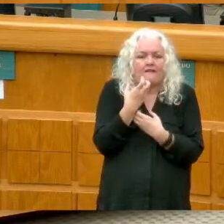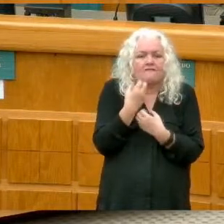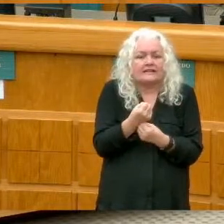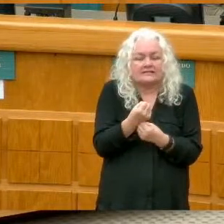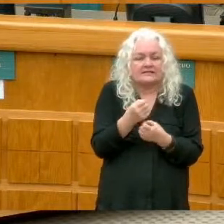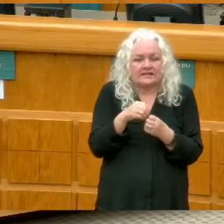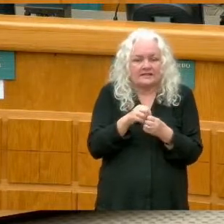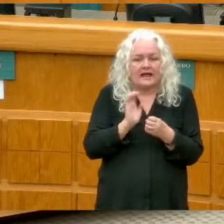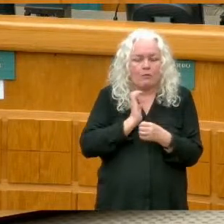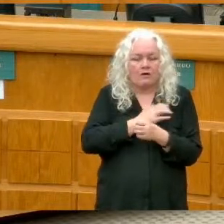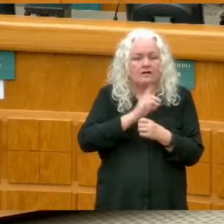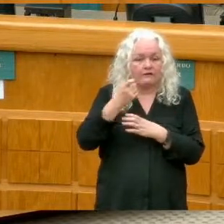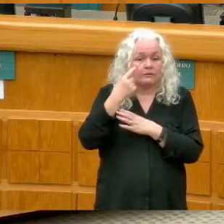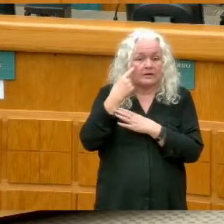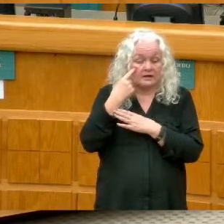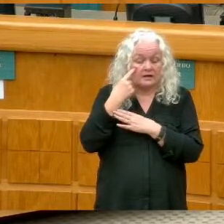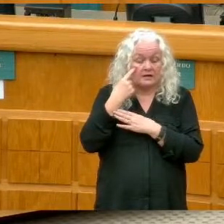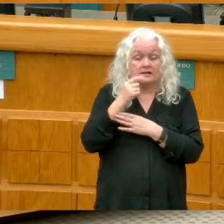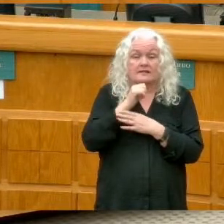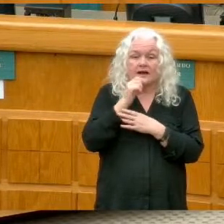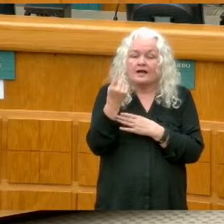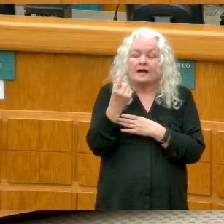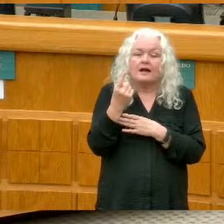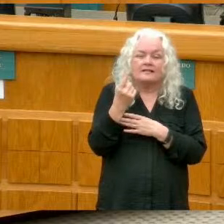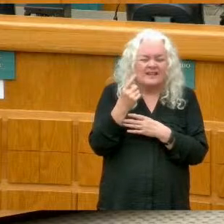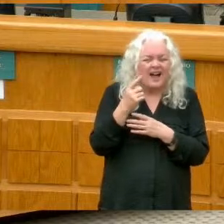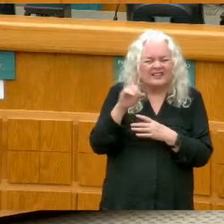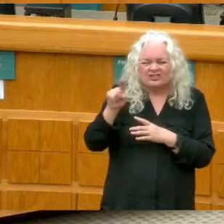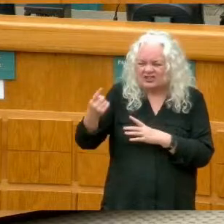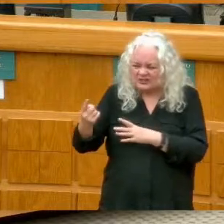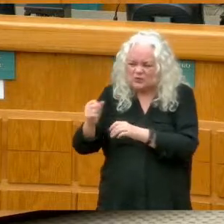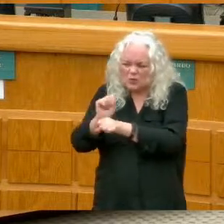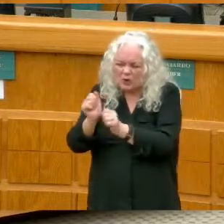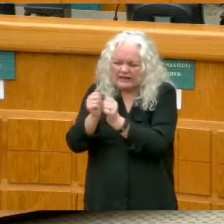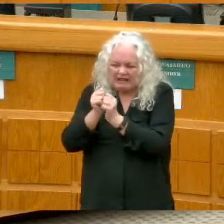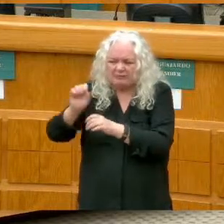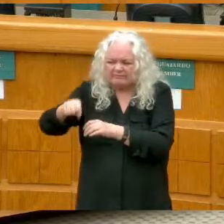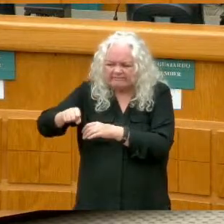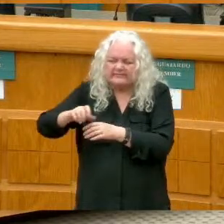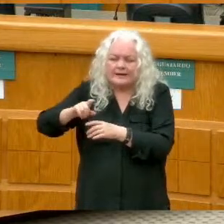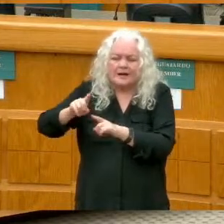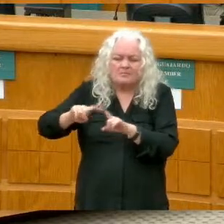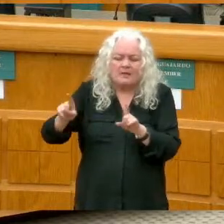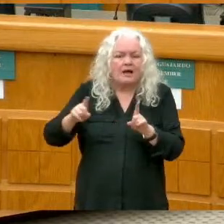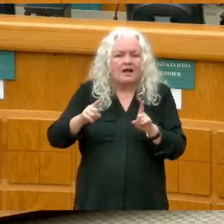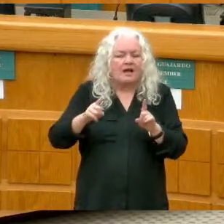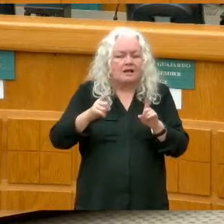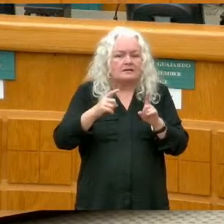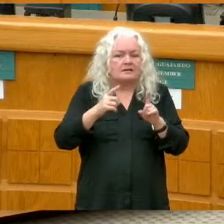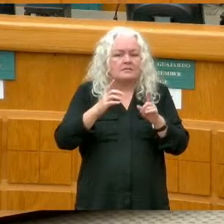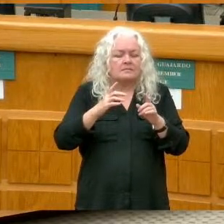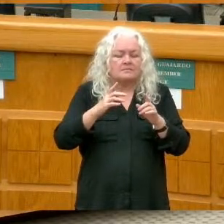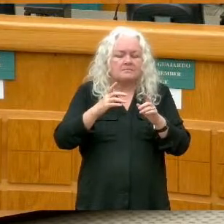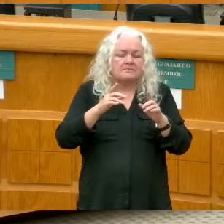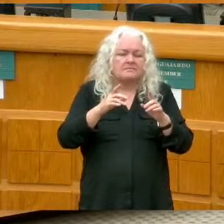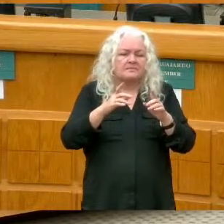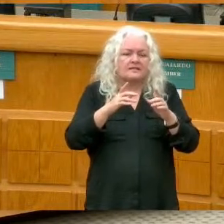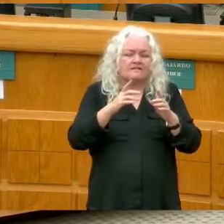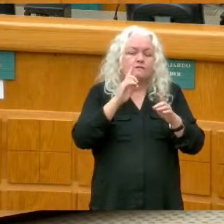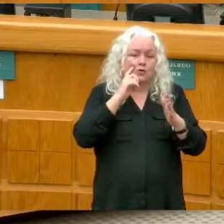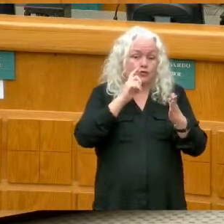in government to not only work together for the efforts of public safety, but also